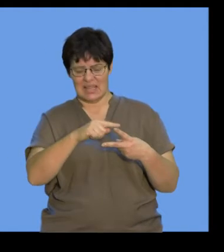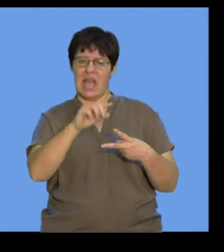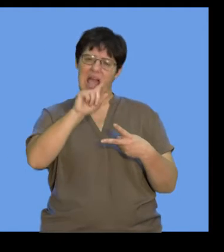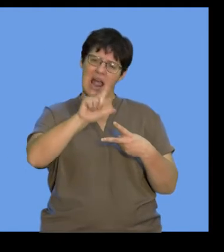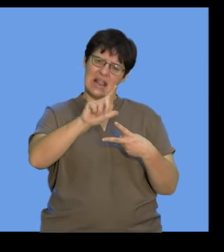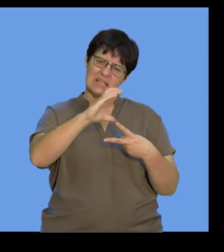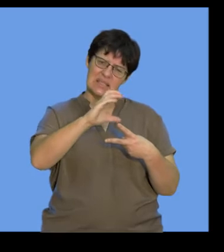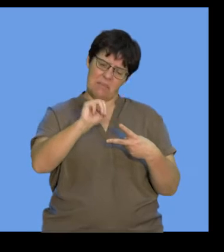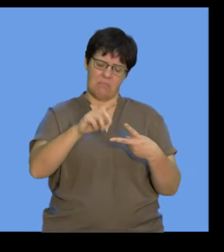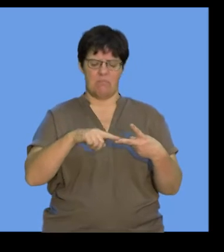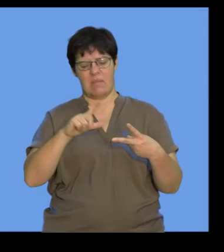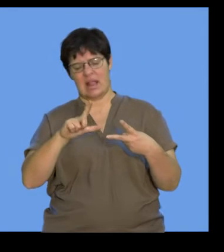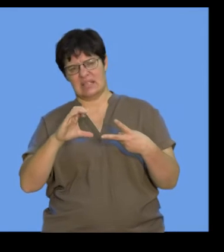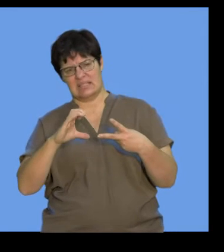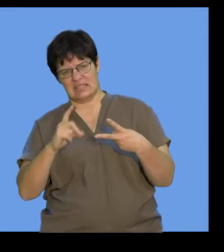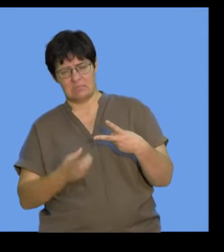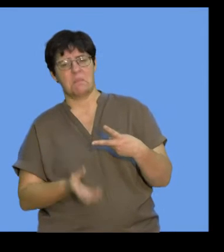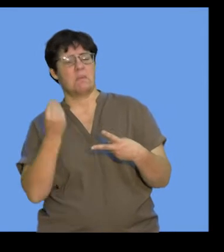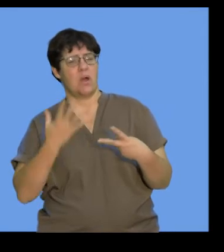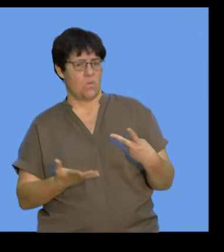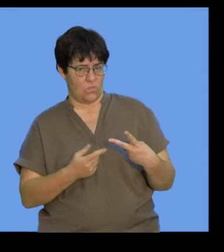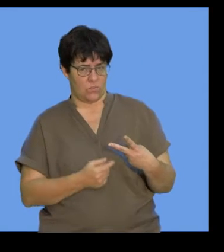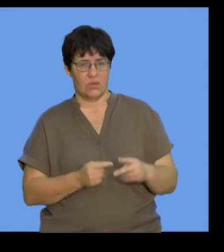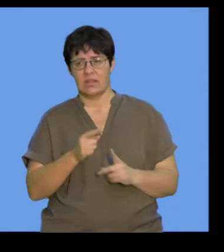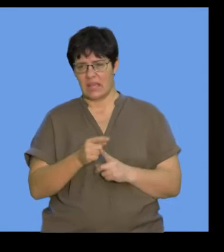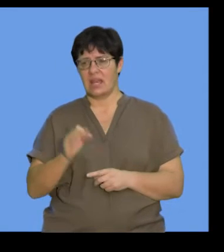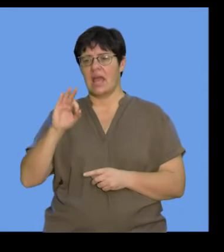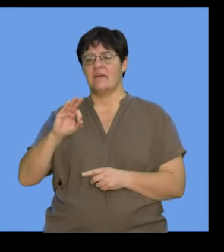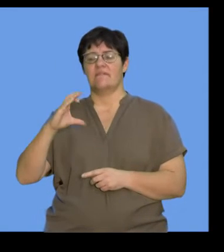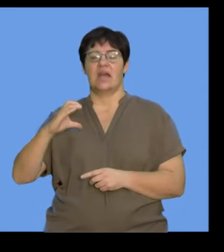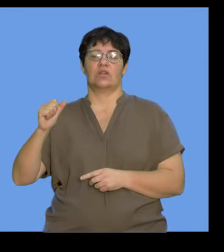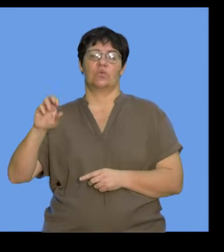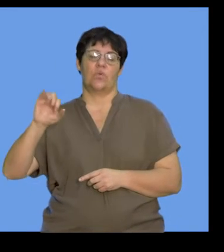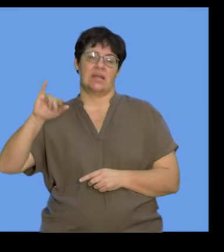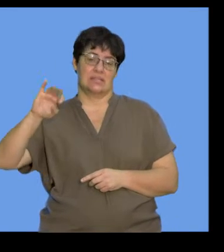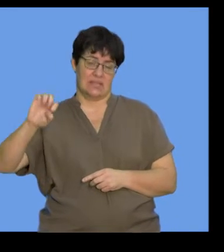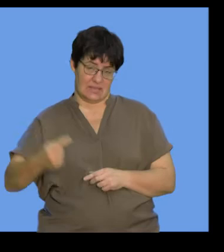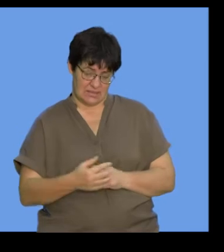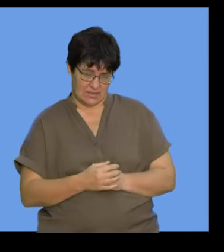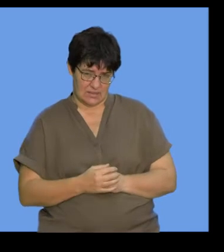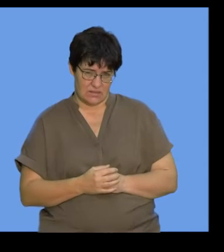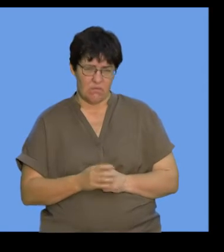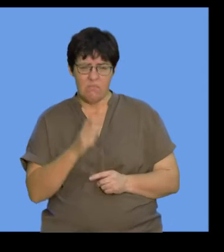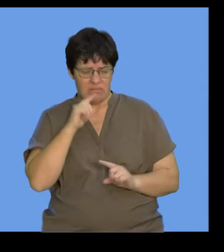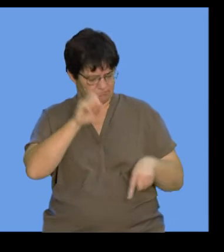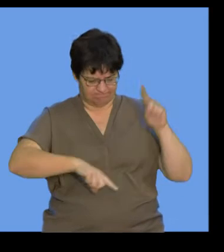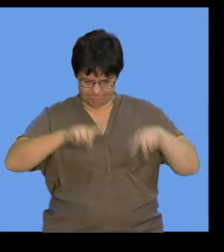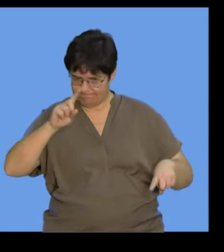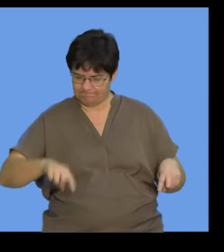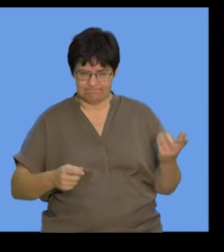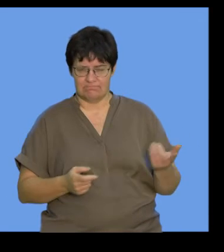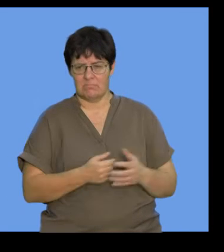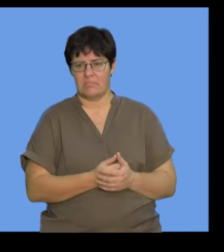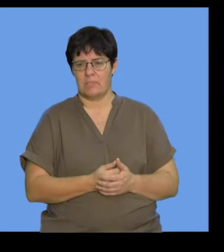those. Also, we then lastly going to look at some factorizing. Factorizing, we have some different types of them.